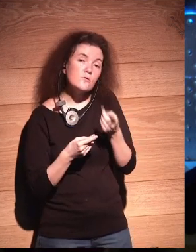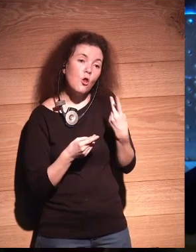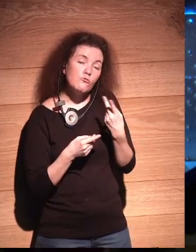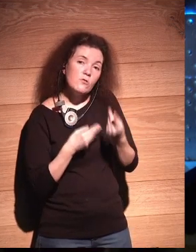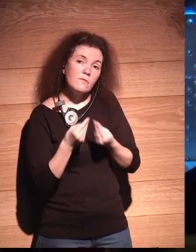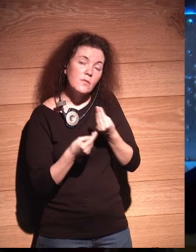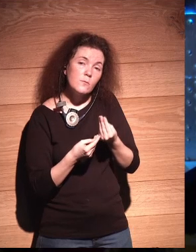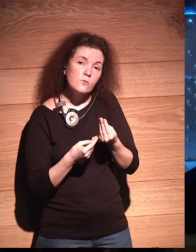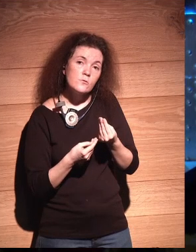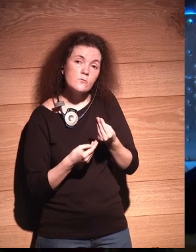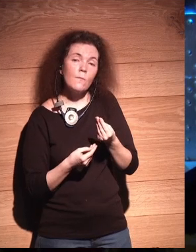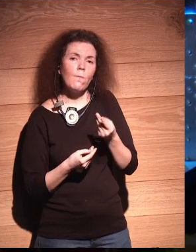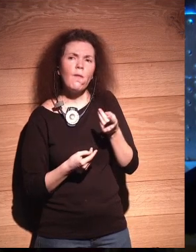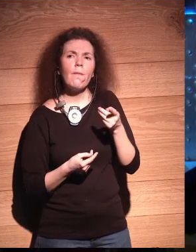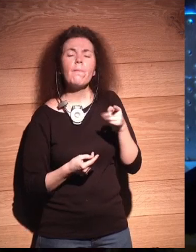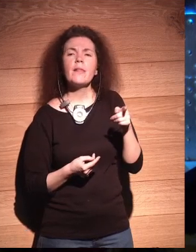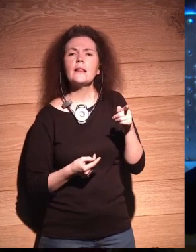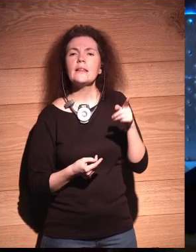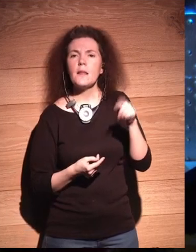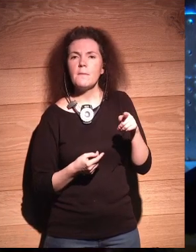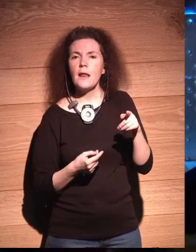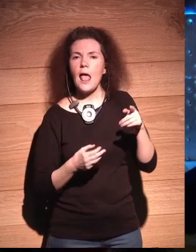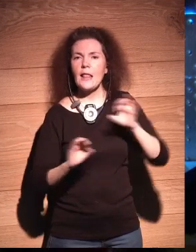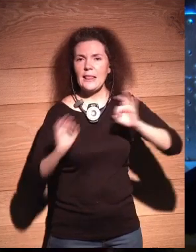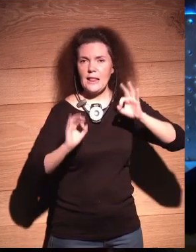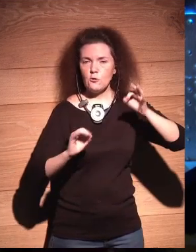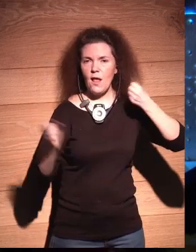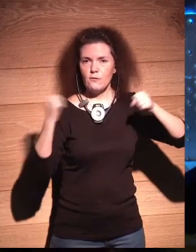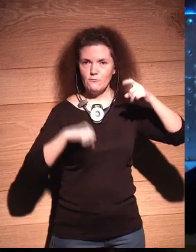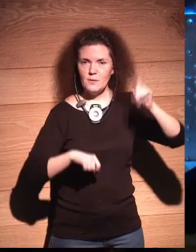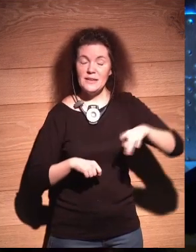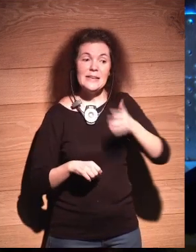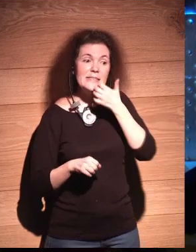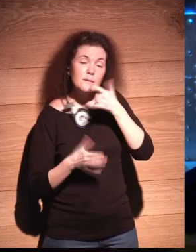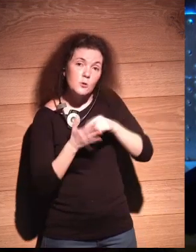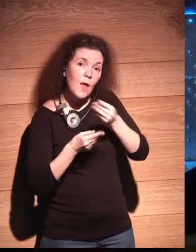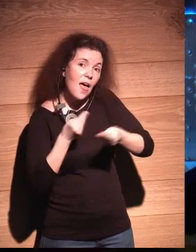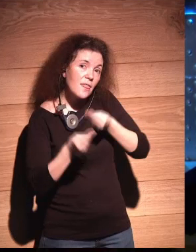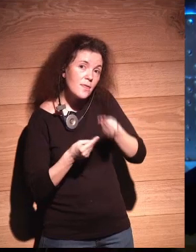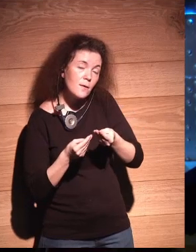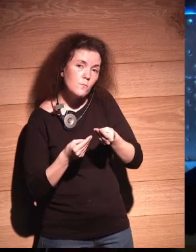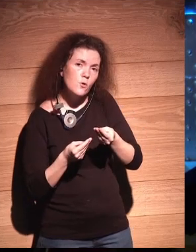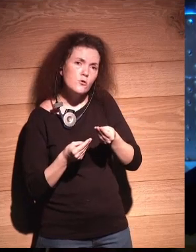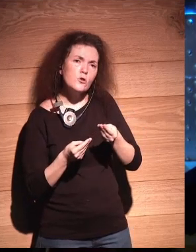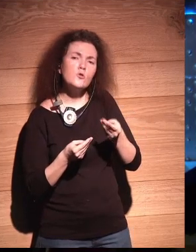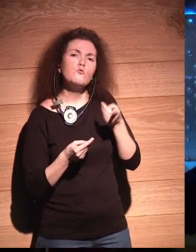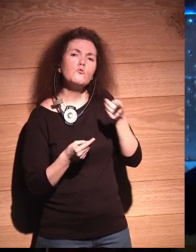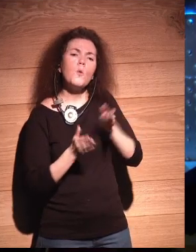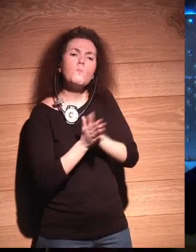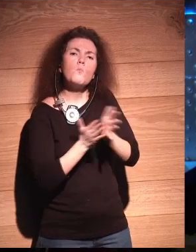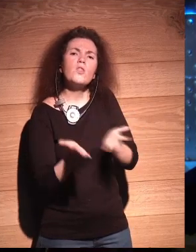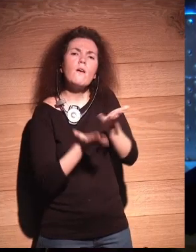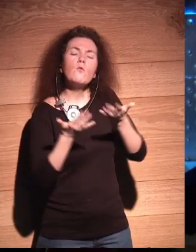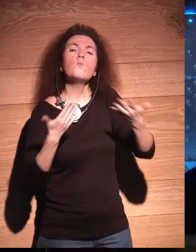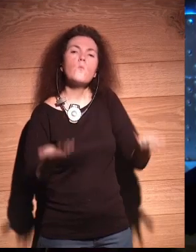he's also a writer, a playwright. I said, what is your interest in this? What would your motivation be to do this? And he said, I